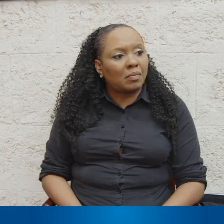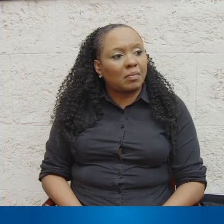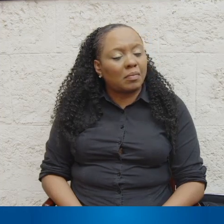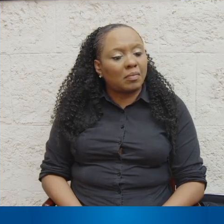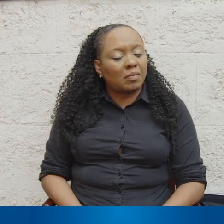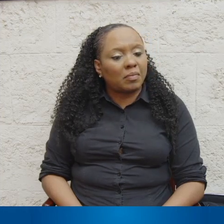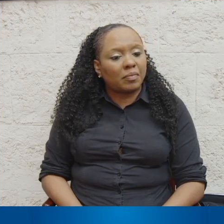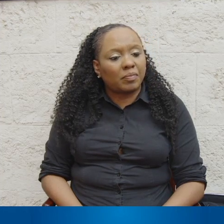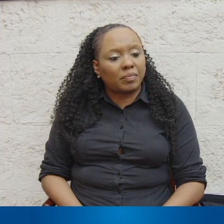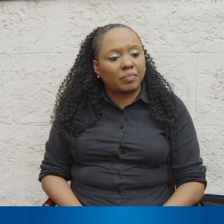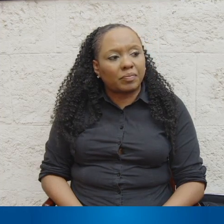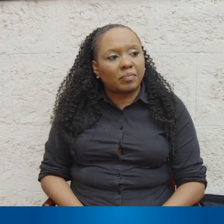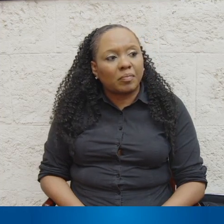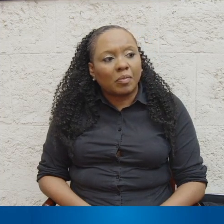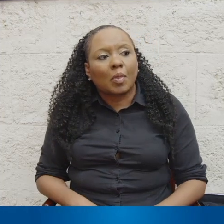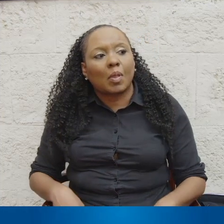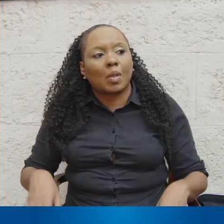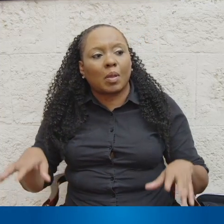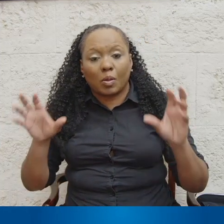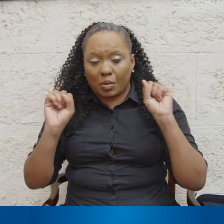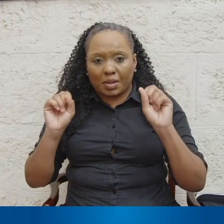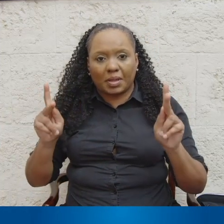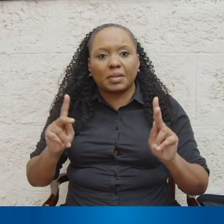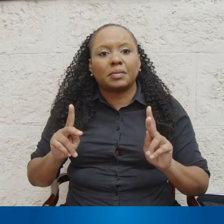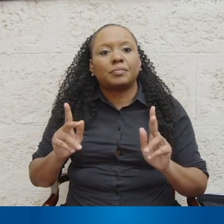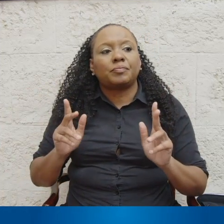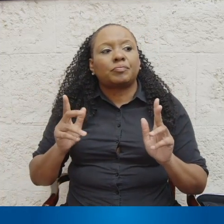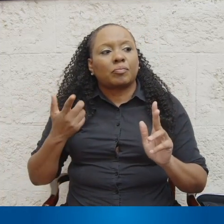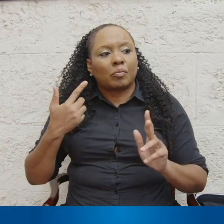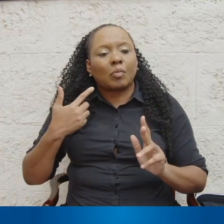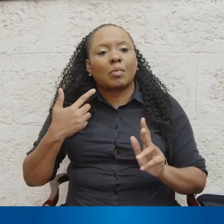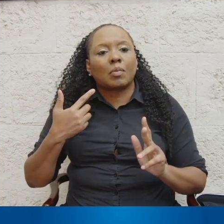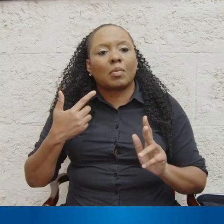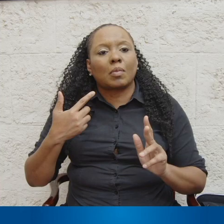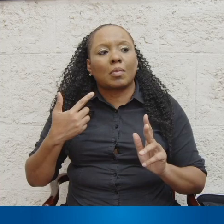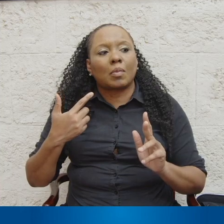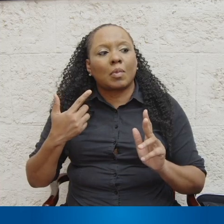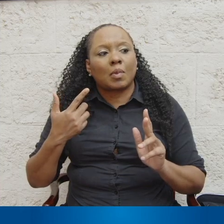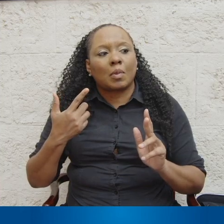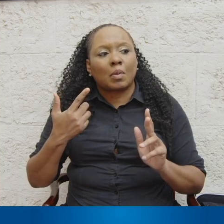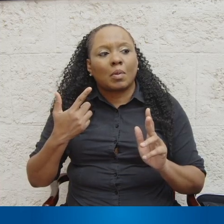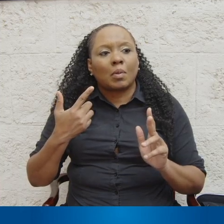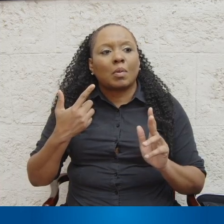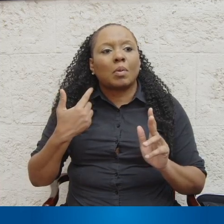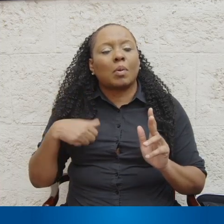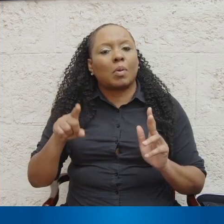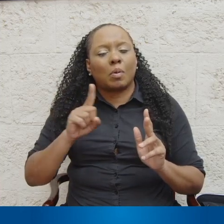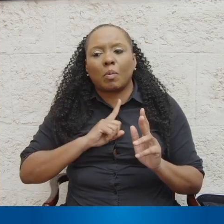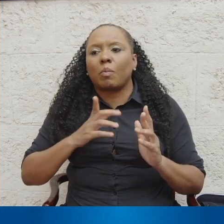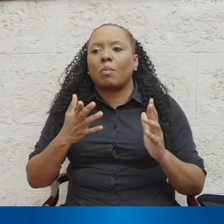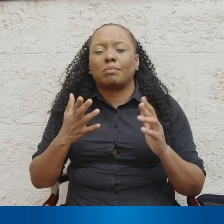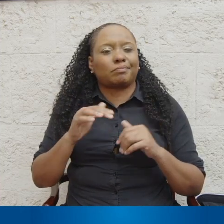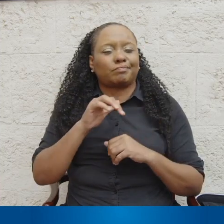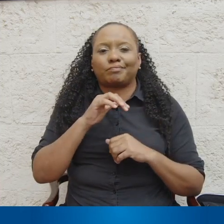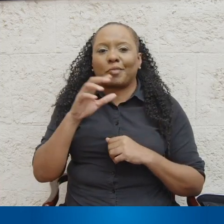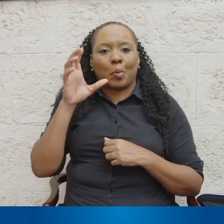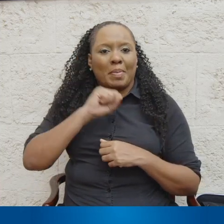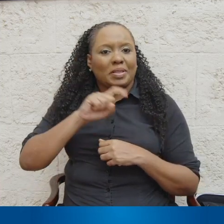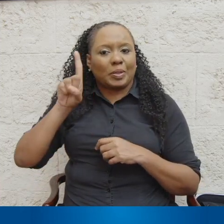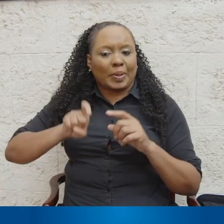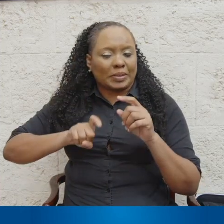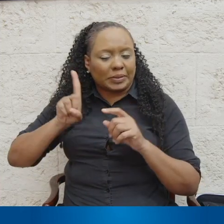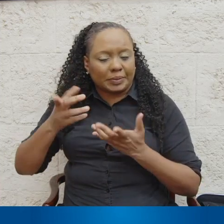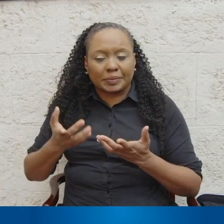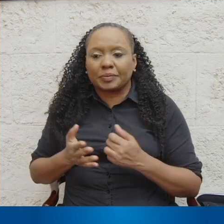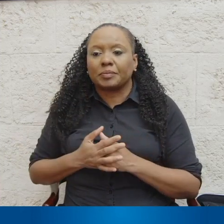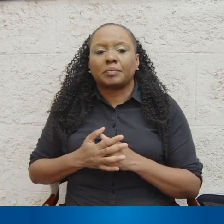frame now, and thank you for that question. So we are working towards November. I'm not going to give you a date in November, but